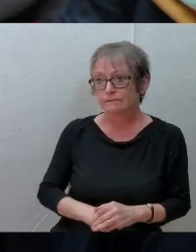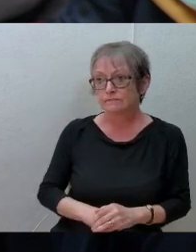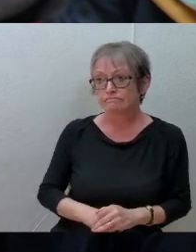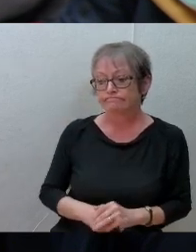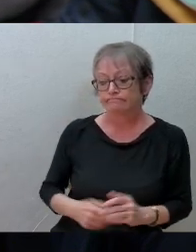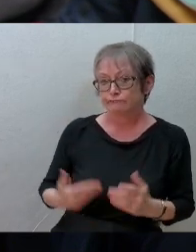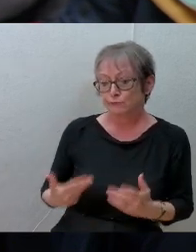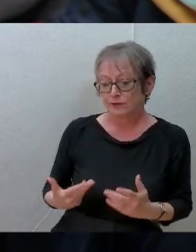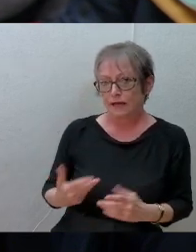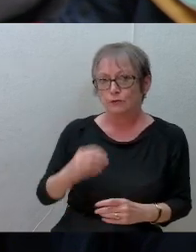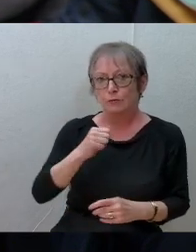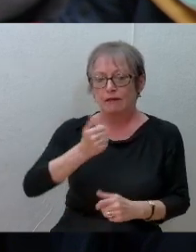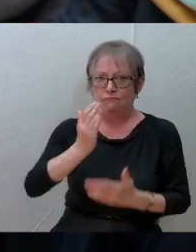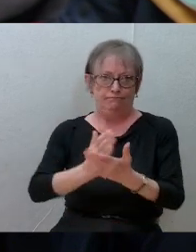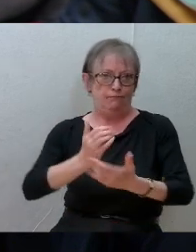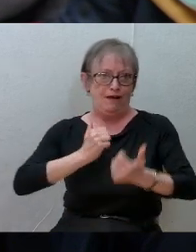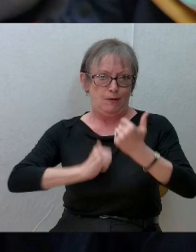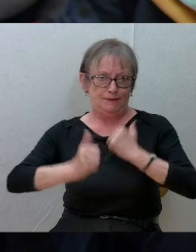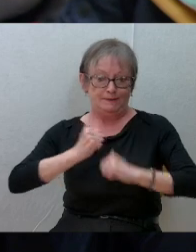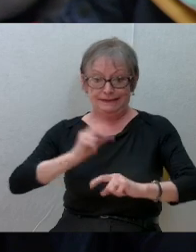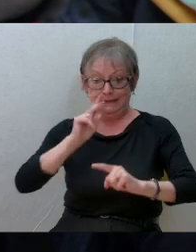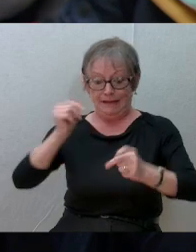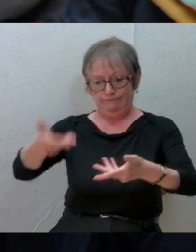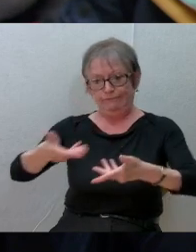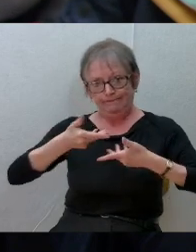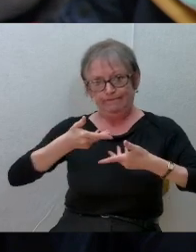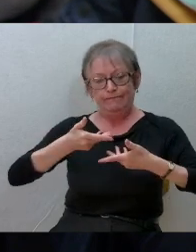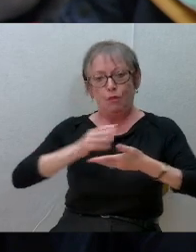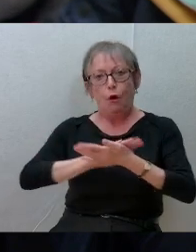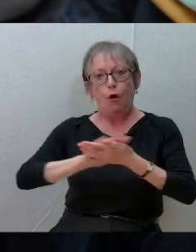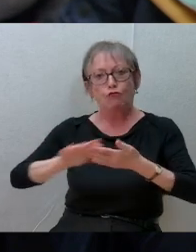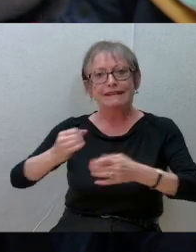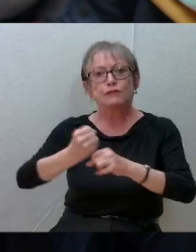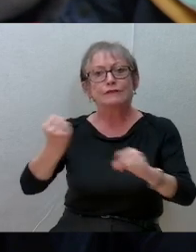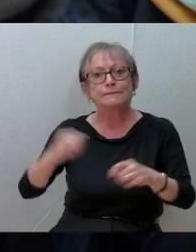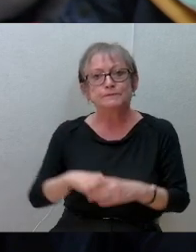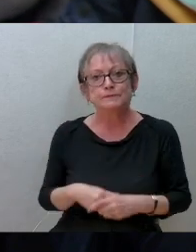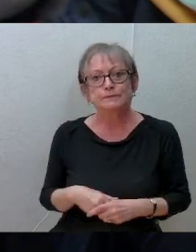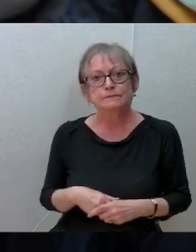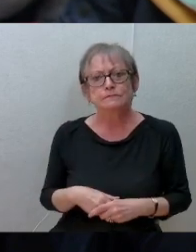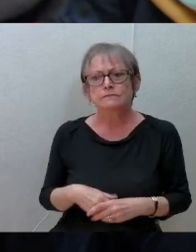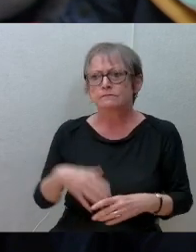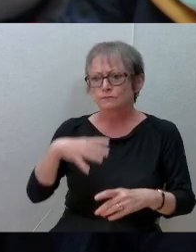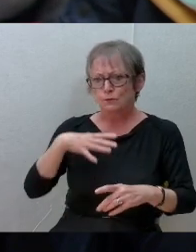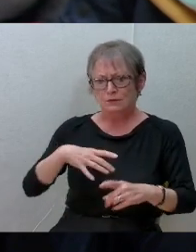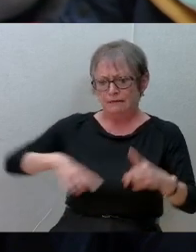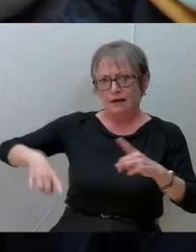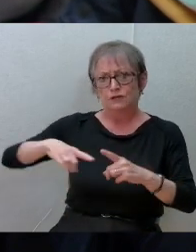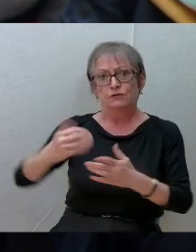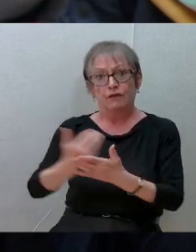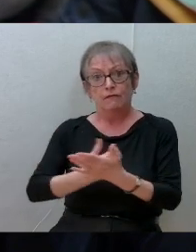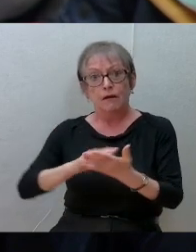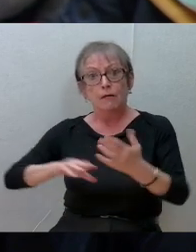Today, she would have been very proud to see me to receive an honorary degree. She wanted us to survive. My